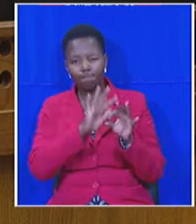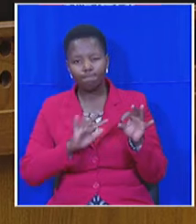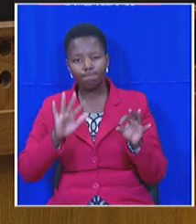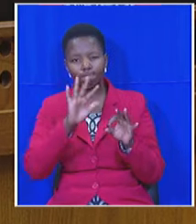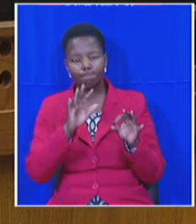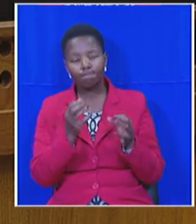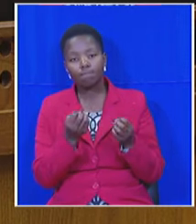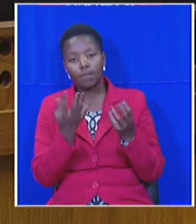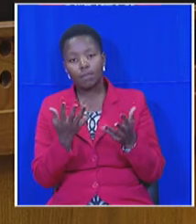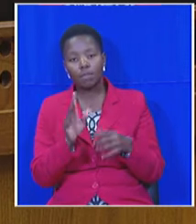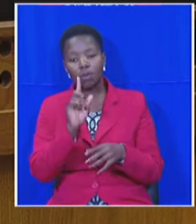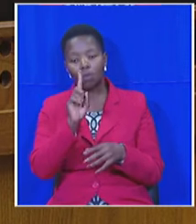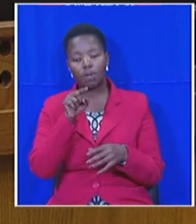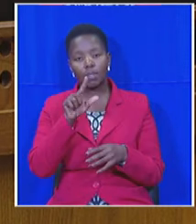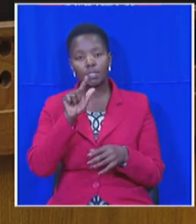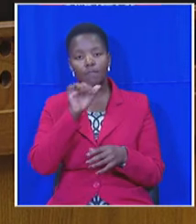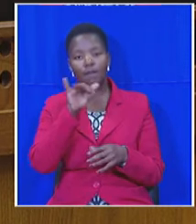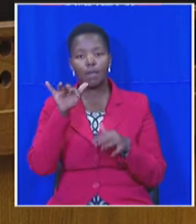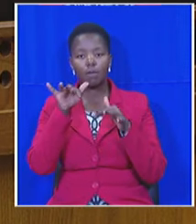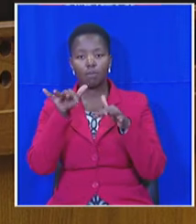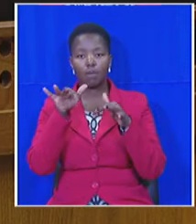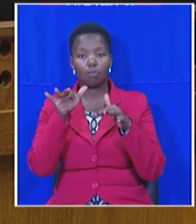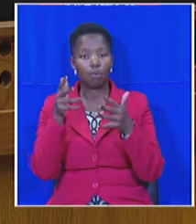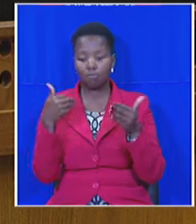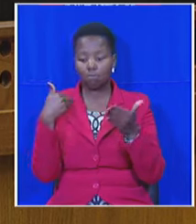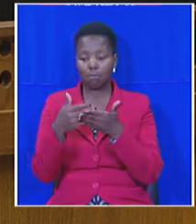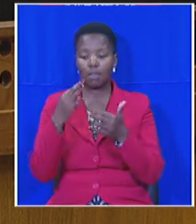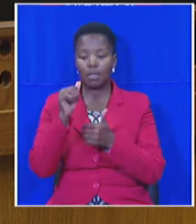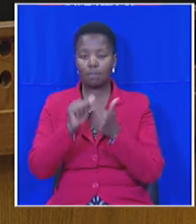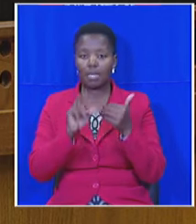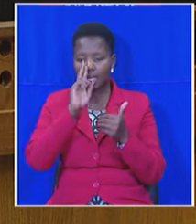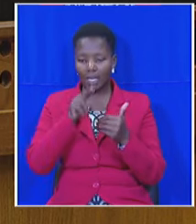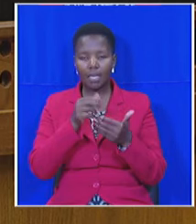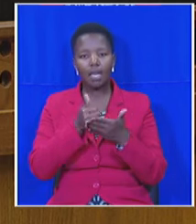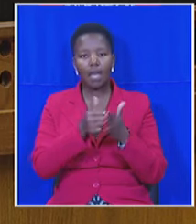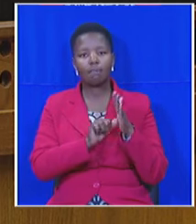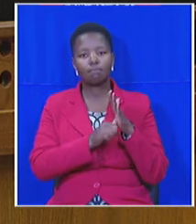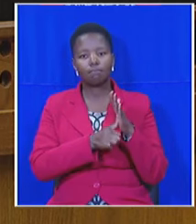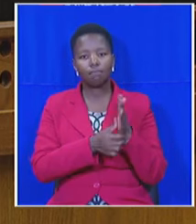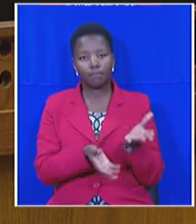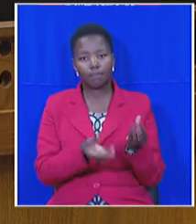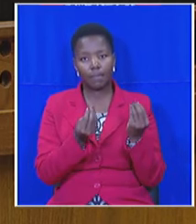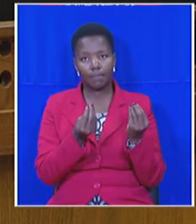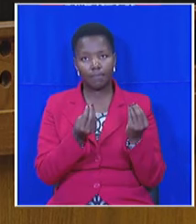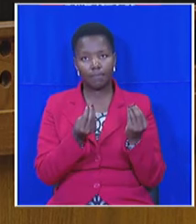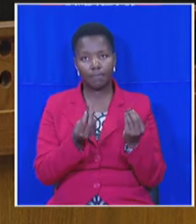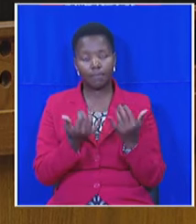real figure of 1.7 million people in 3 months needing welfare assistance. Through special